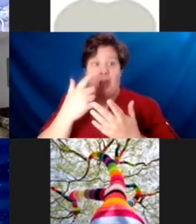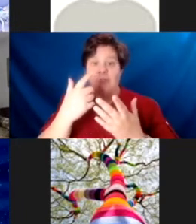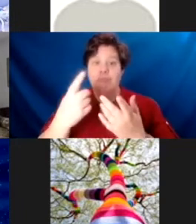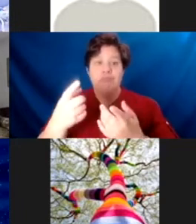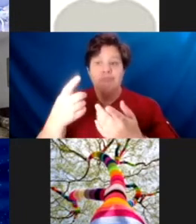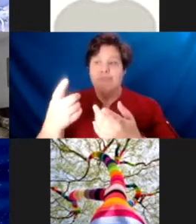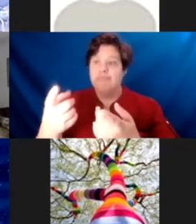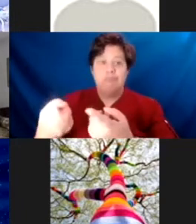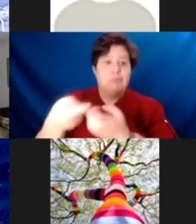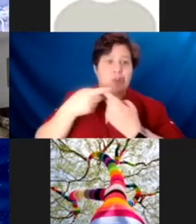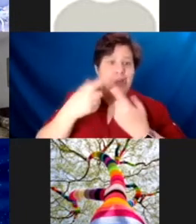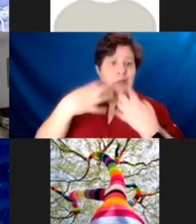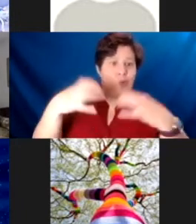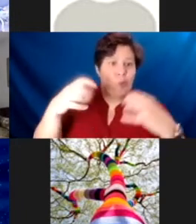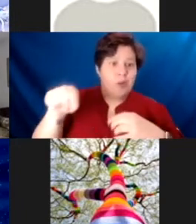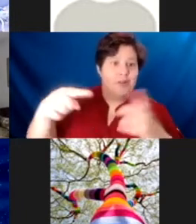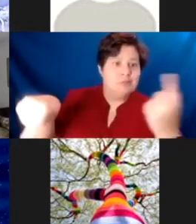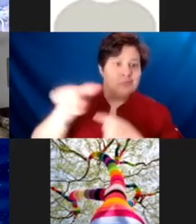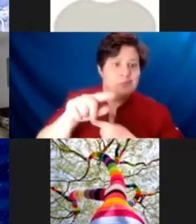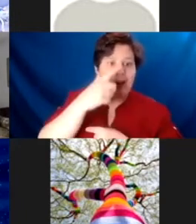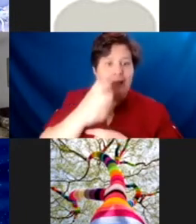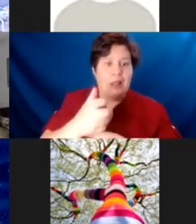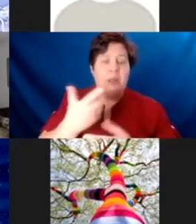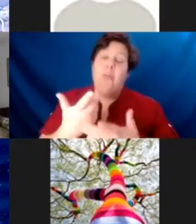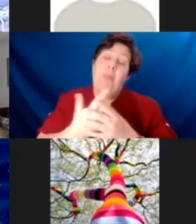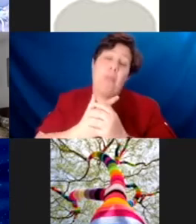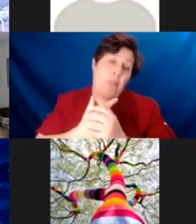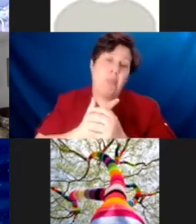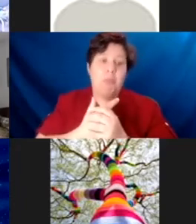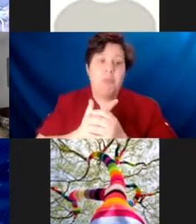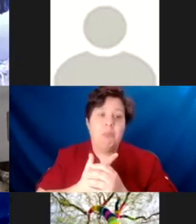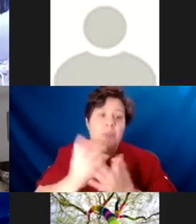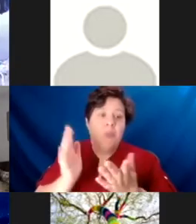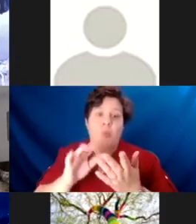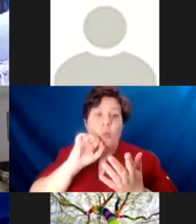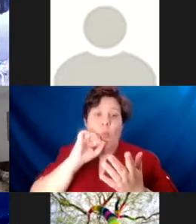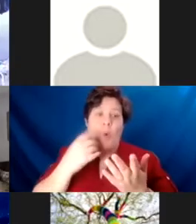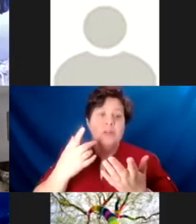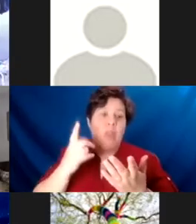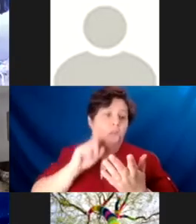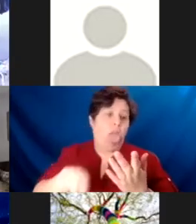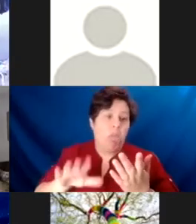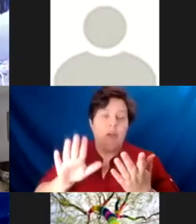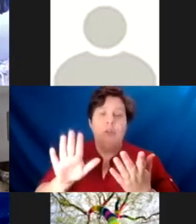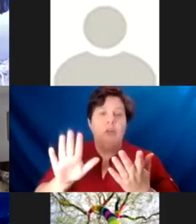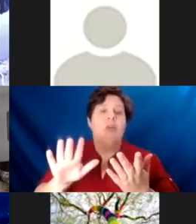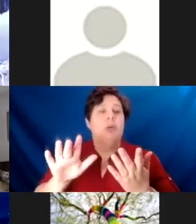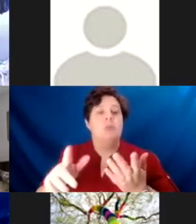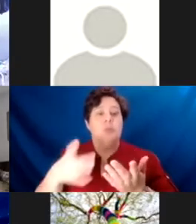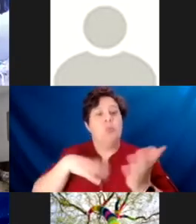of construct, then yeah, we wouldn't at all at this stage rule anything